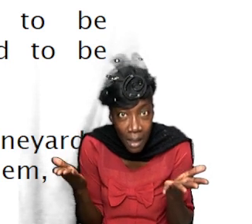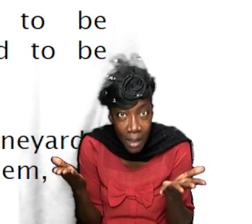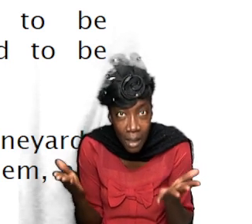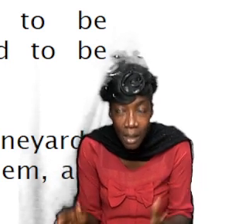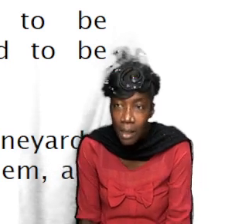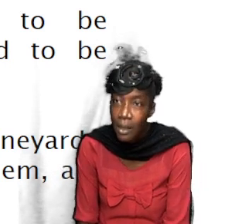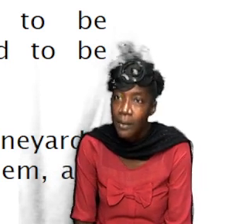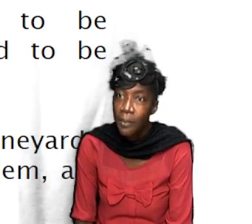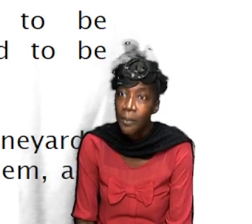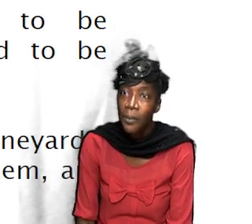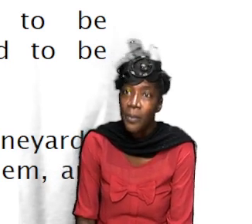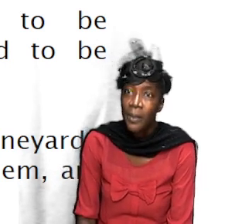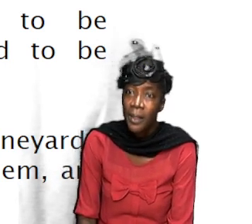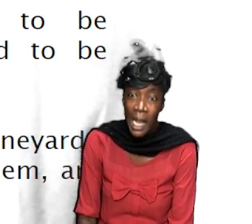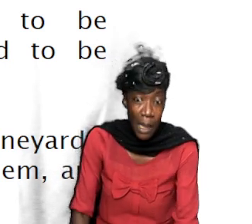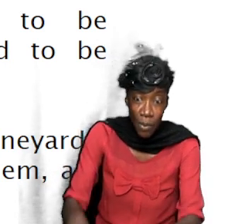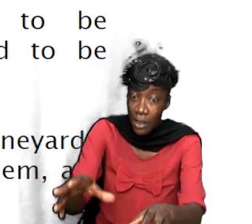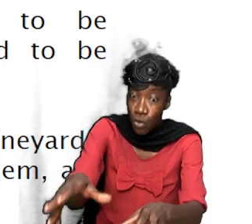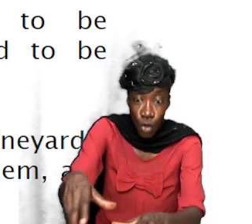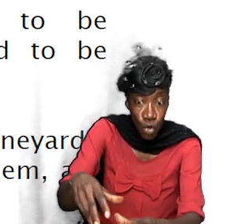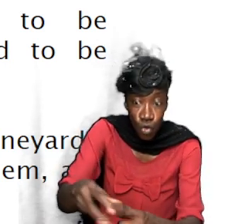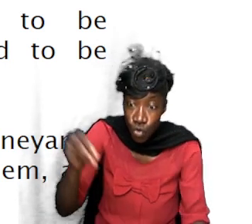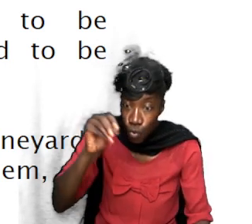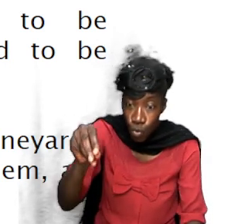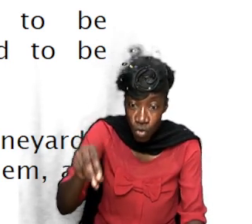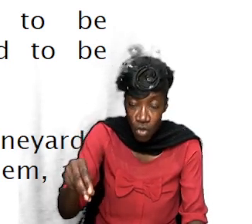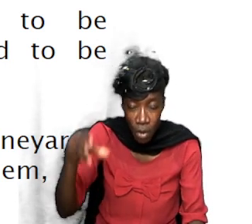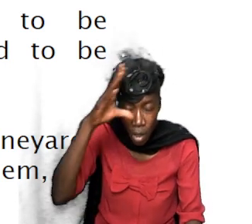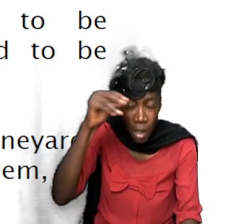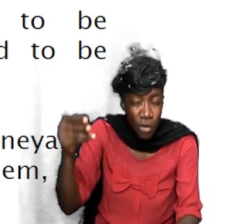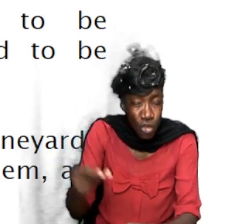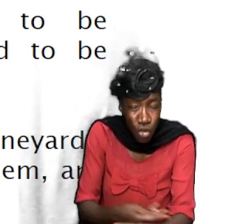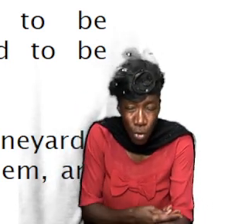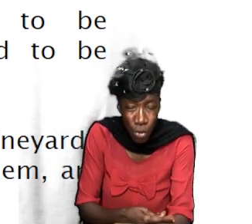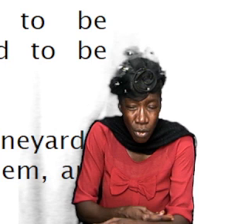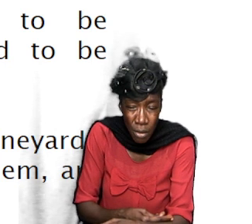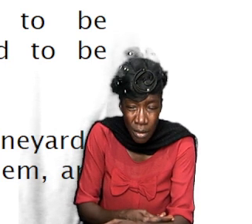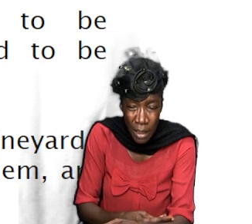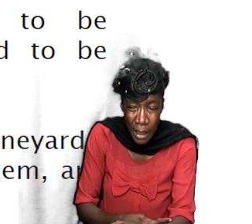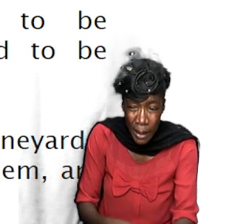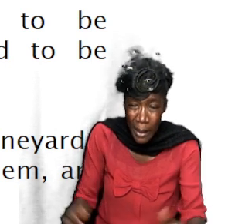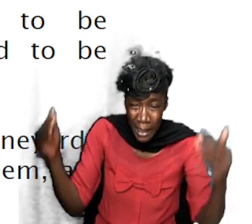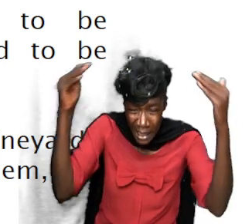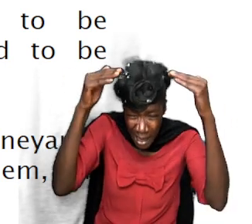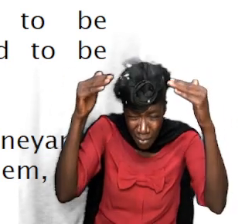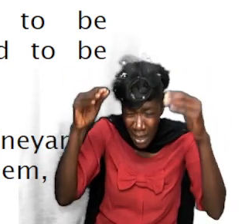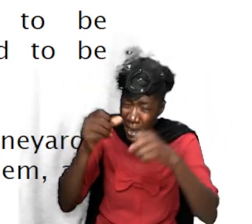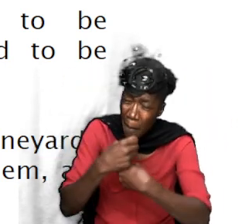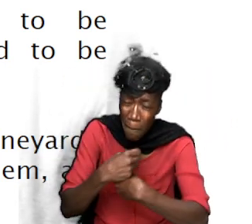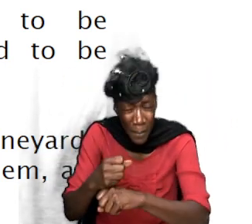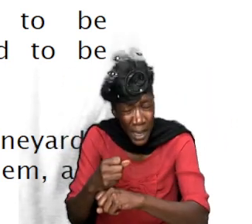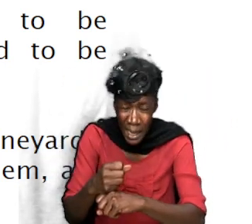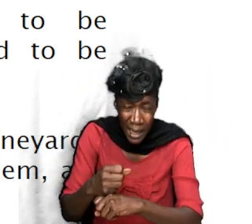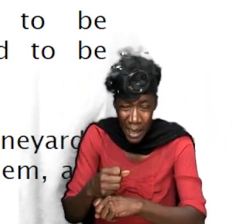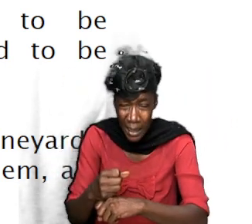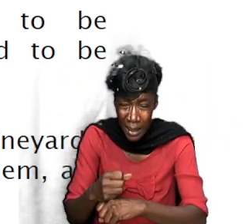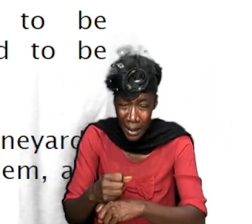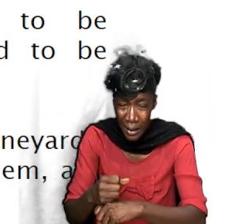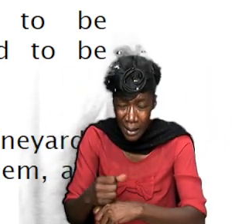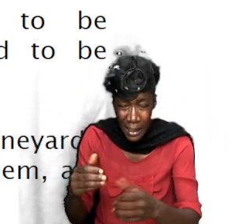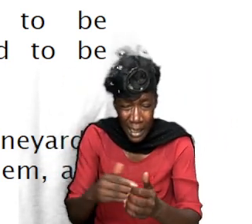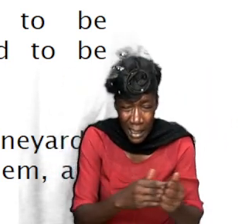He will appoint your son's captain and make his instrument of war. Well, probably you wouldn't mind having your son a